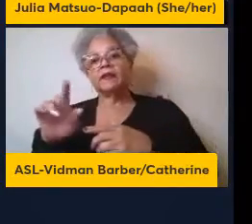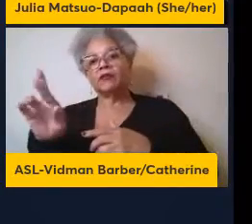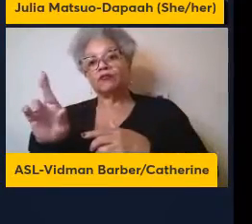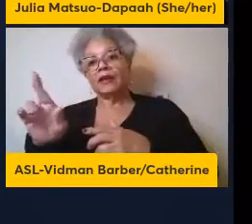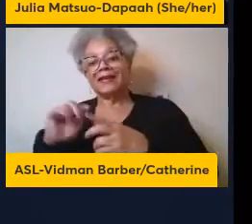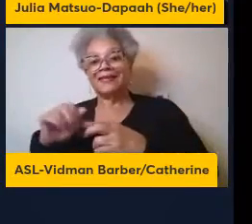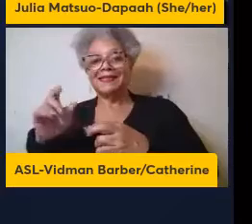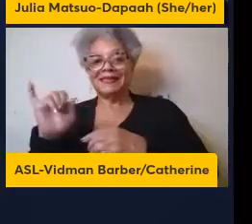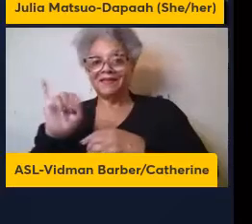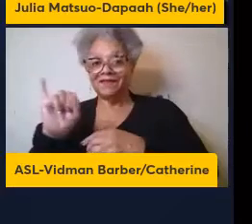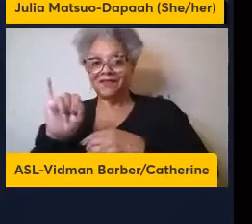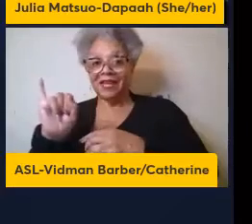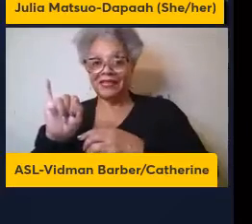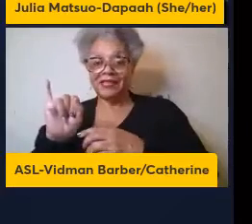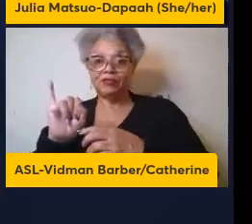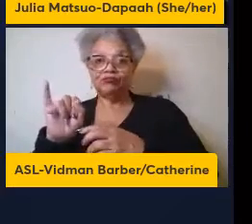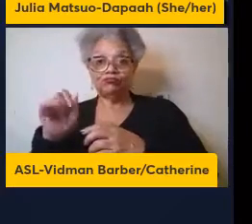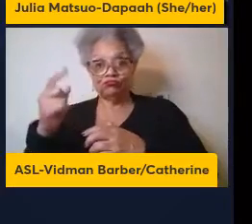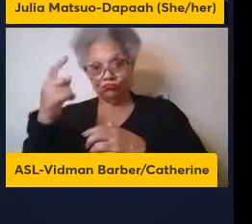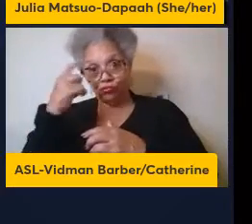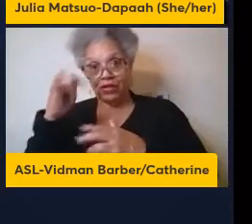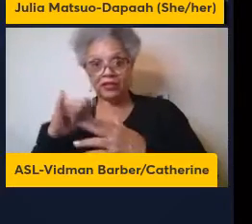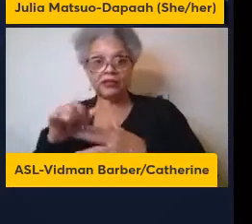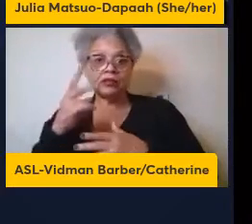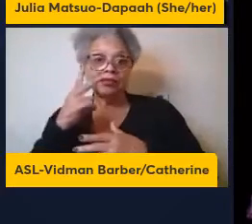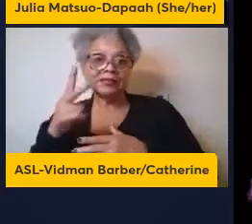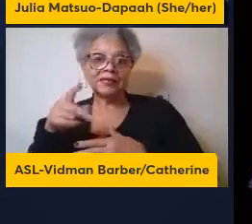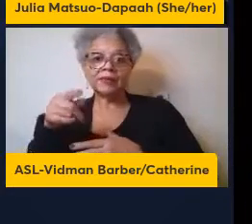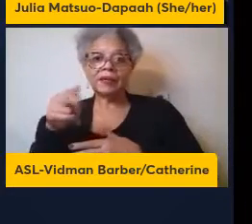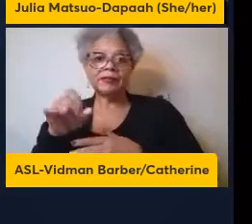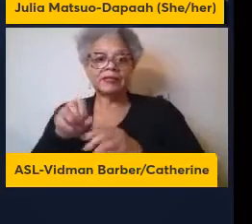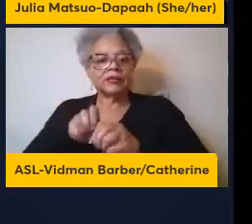this time, the parasites are localized elsewhere.